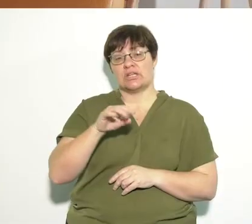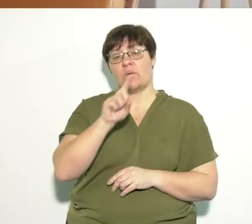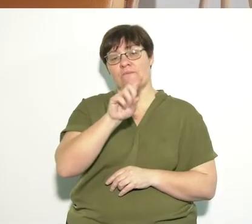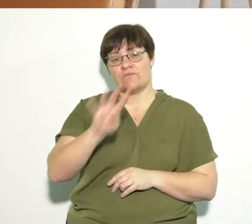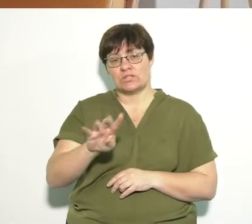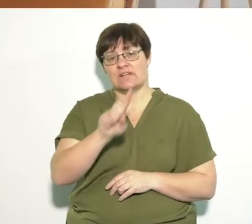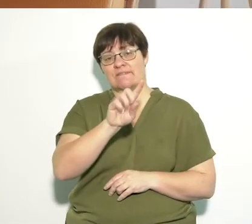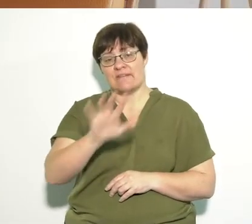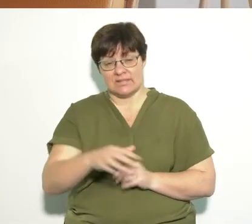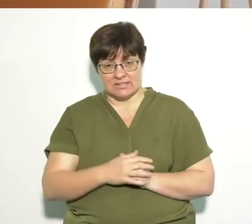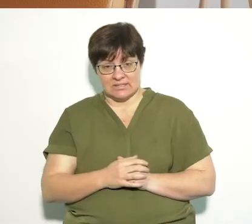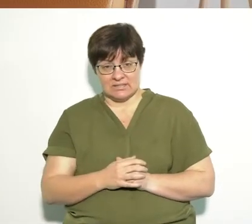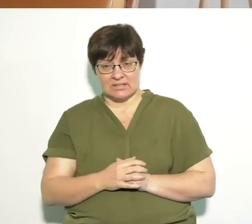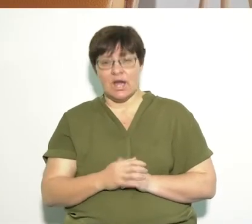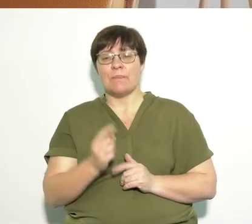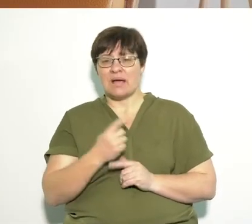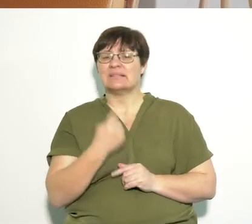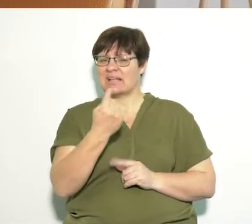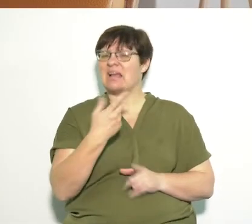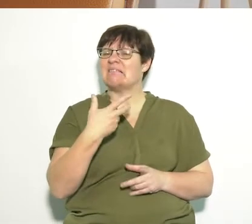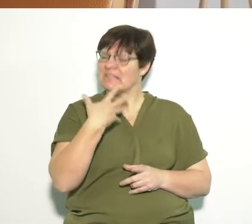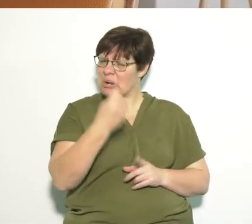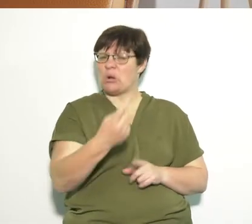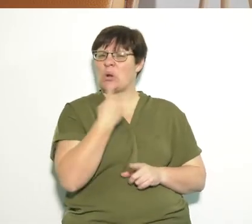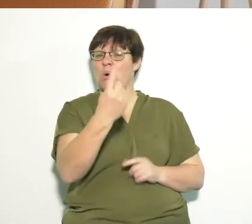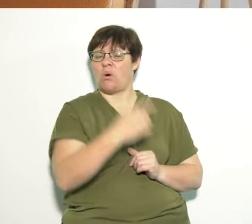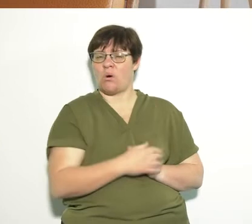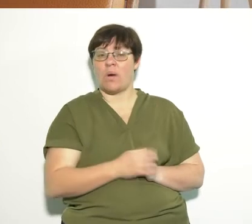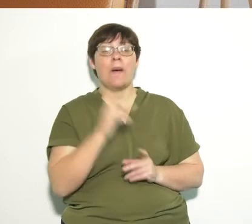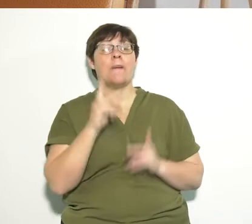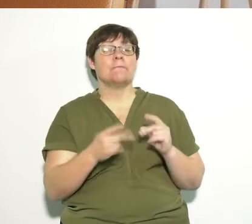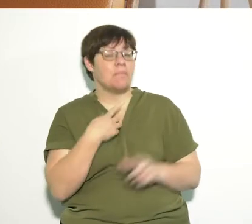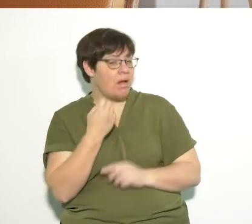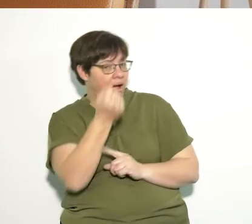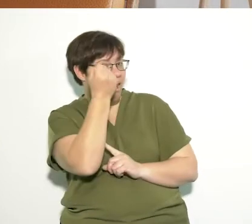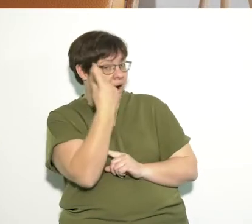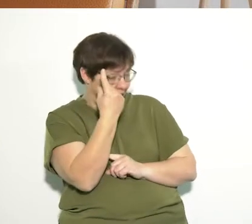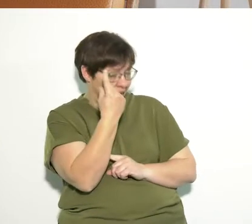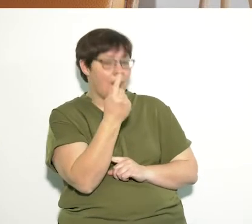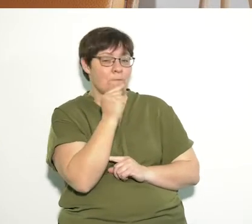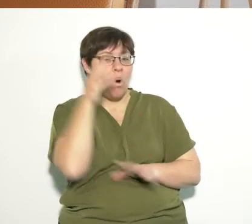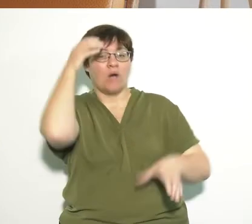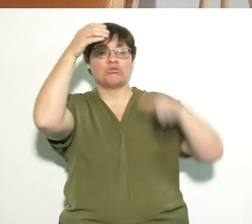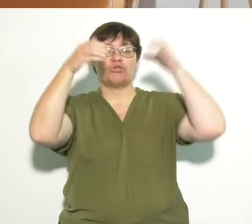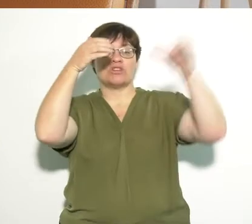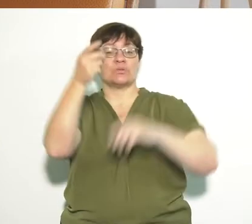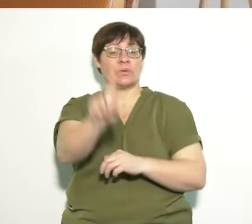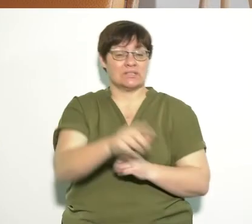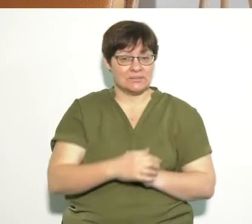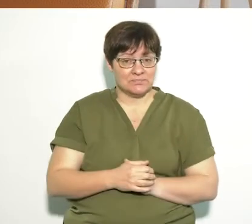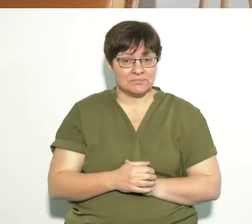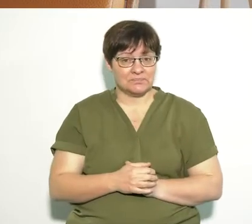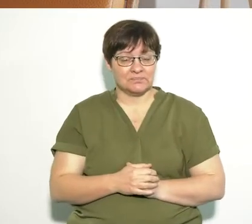But if I have to count singular objects, it sometimes takes too long. So what people have come up with is a creation